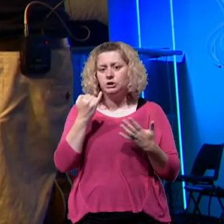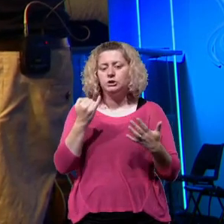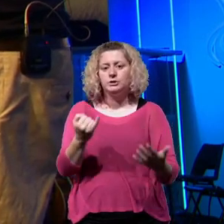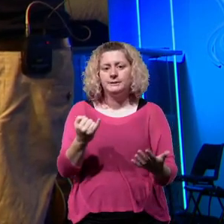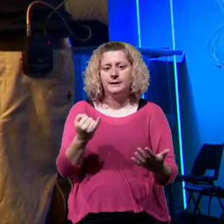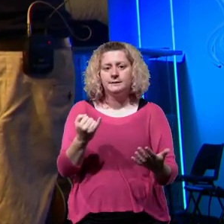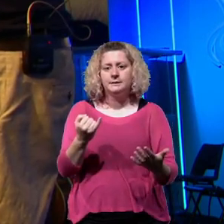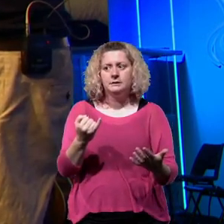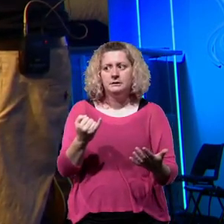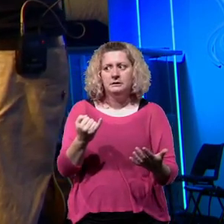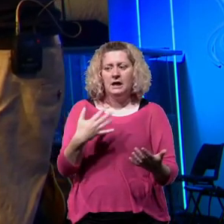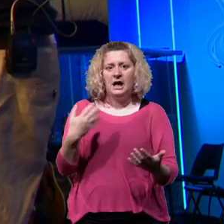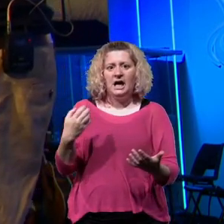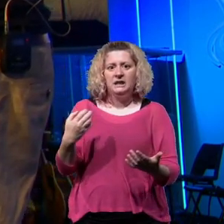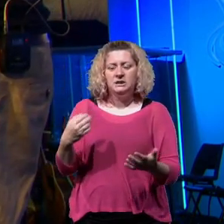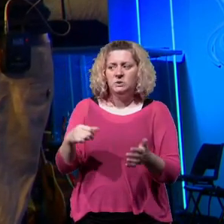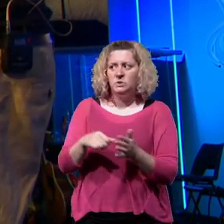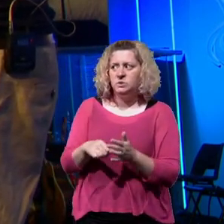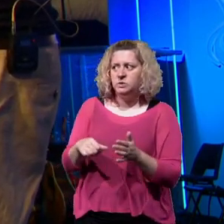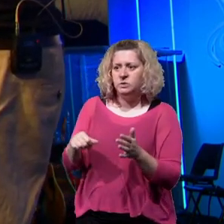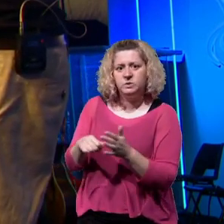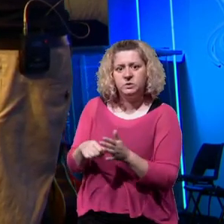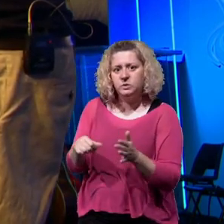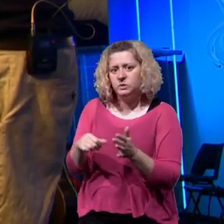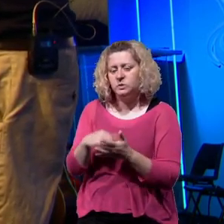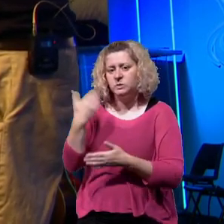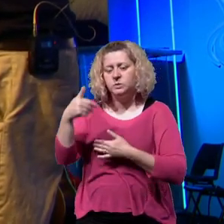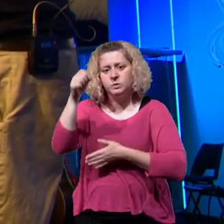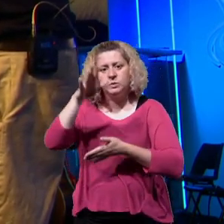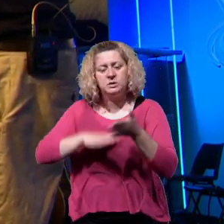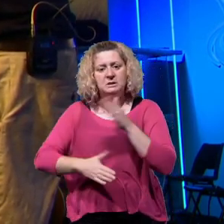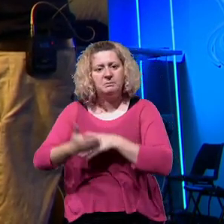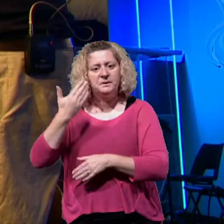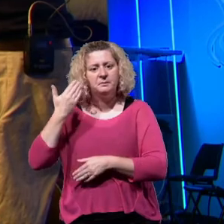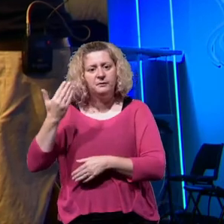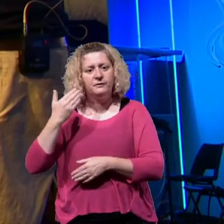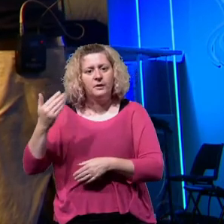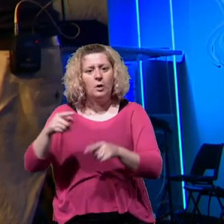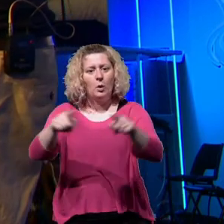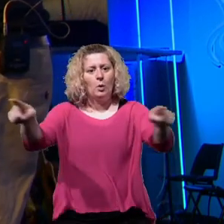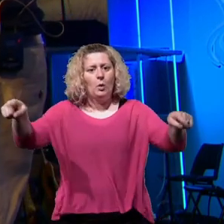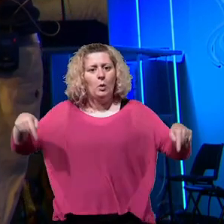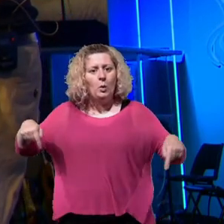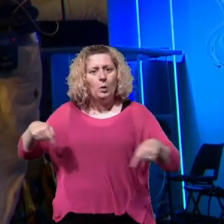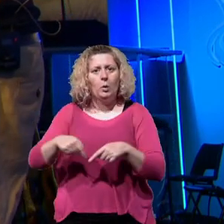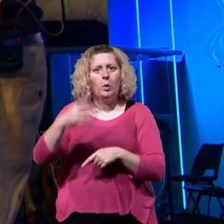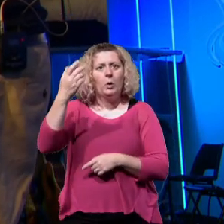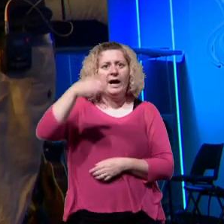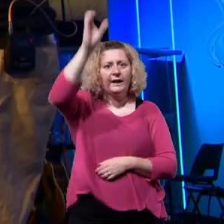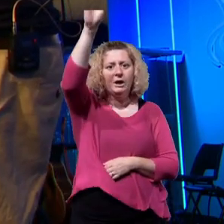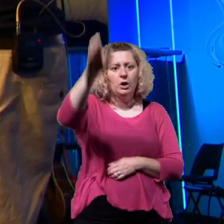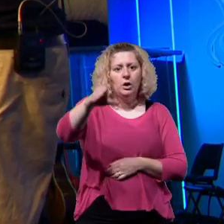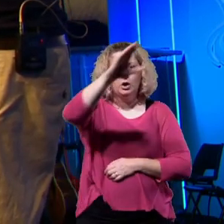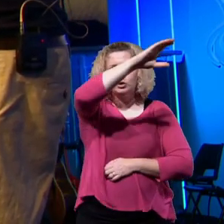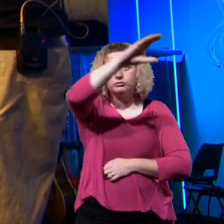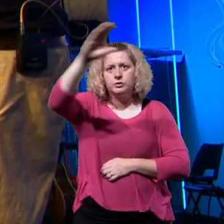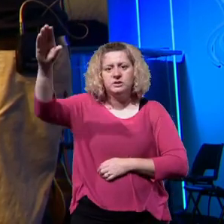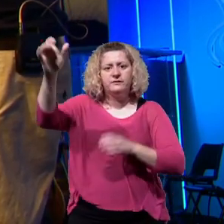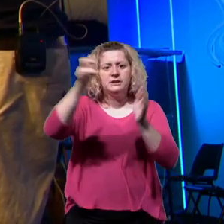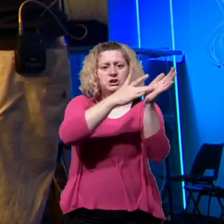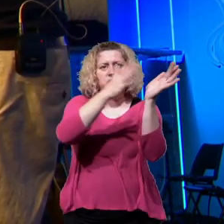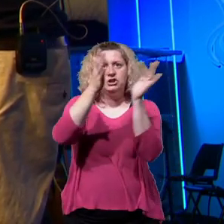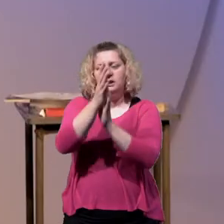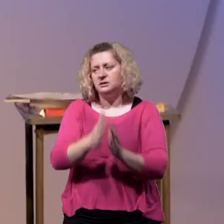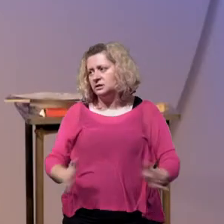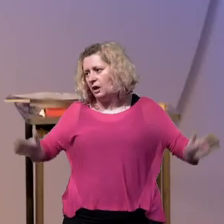was a harshness he'd not experienced in kindergarten. In the main hallway, there was a massive crucifix, a bleeding life-size Christ that thoroughly